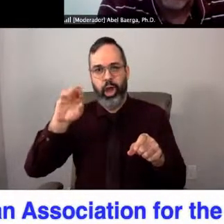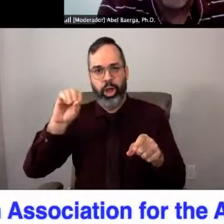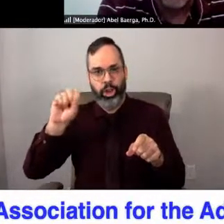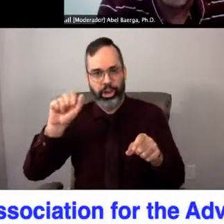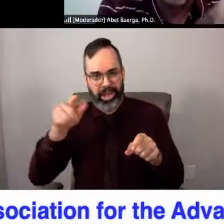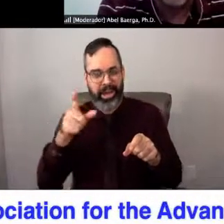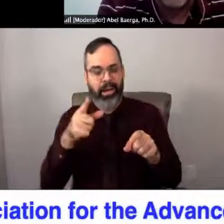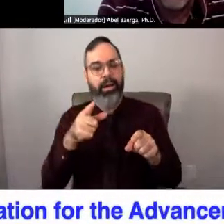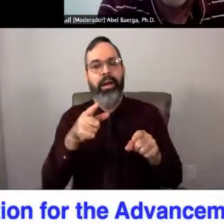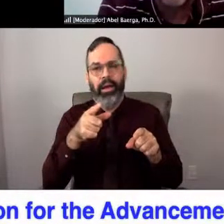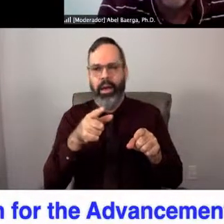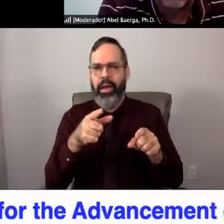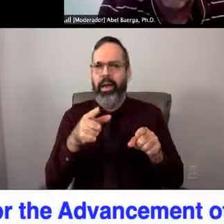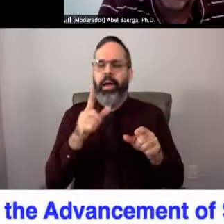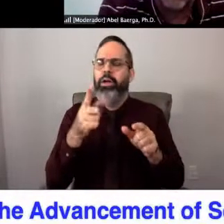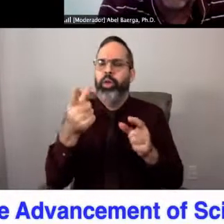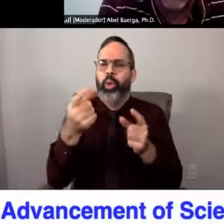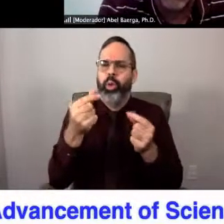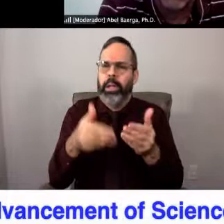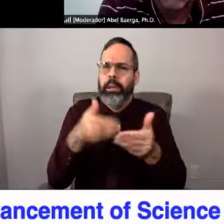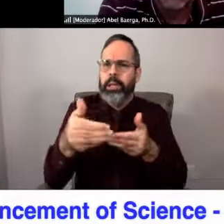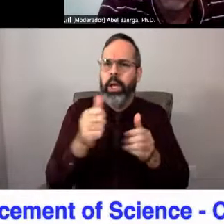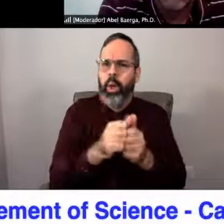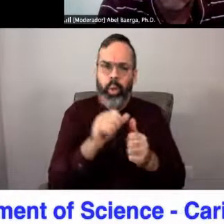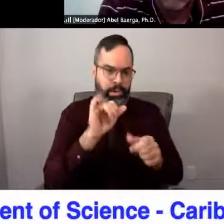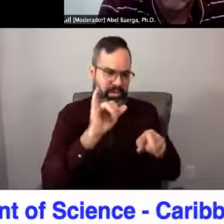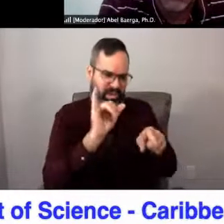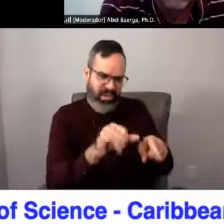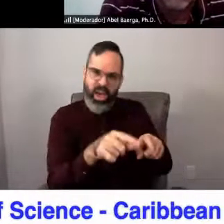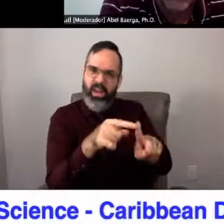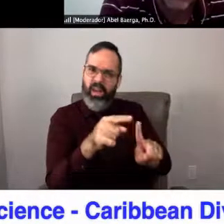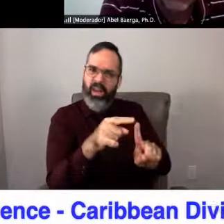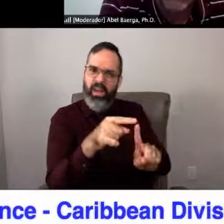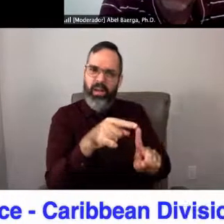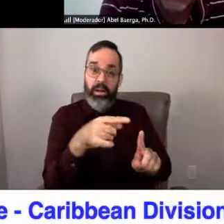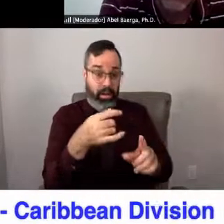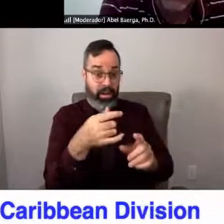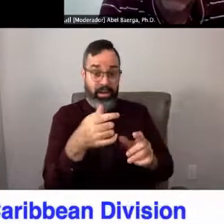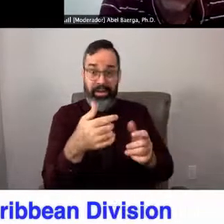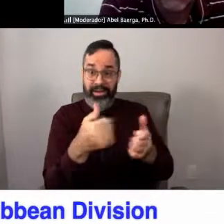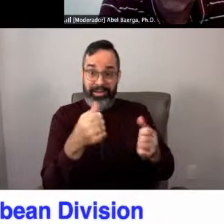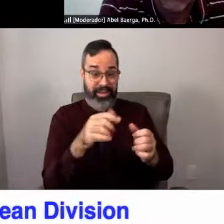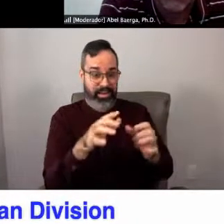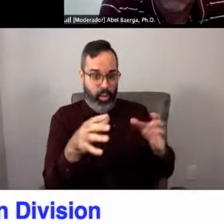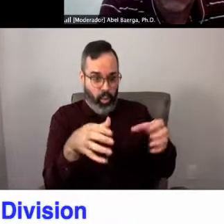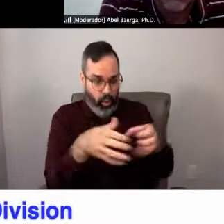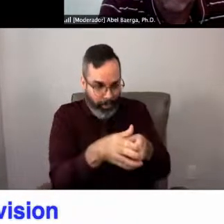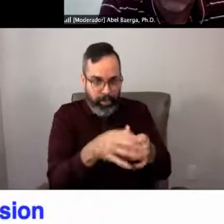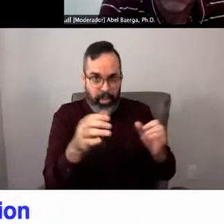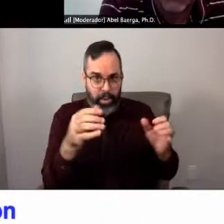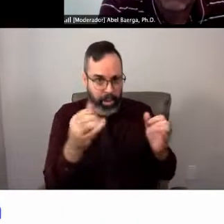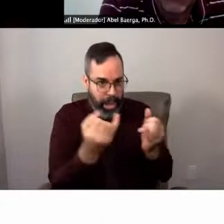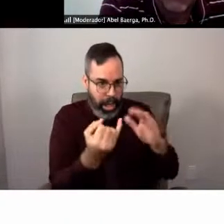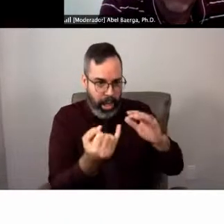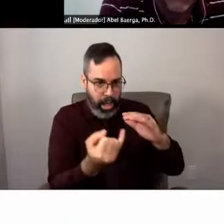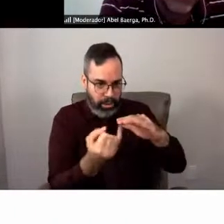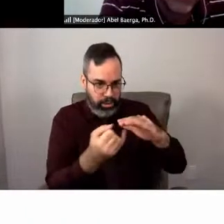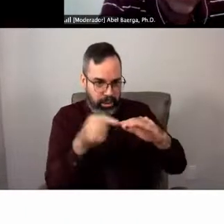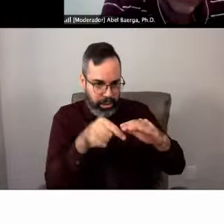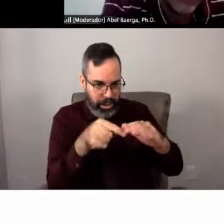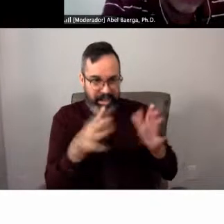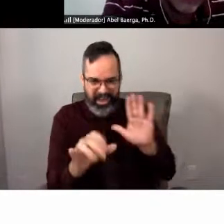what is going to be done next with the phages? What is the next step in this research now that the phage has been